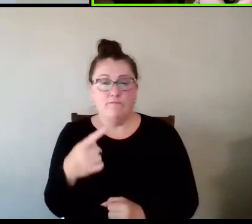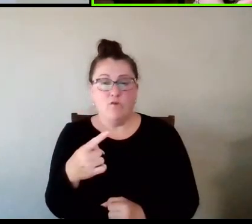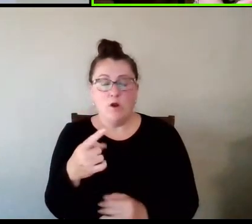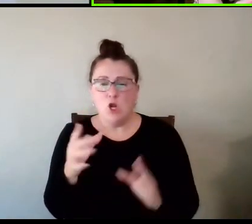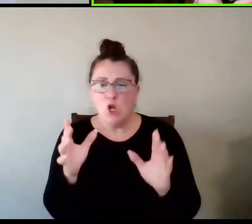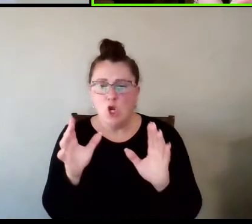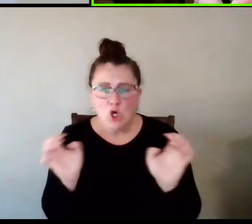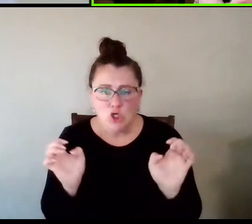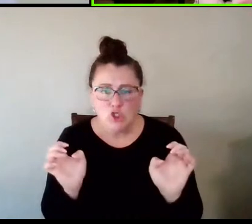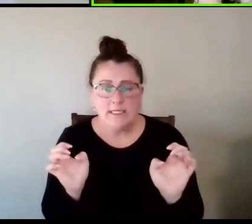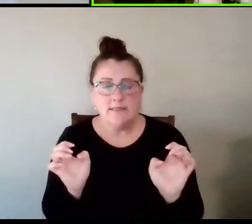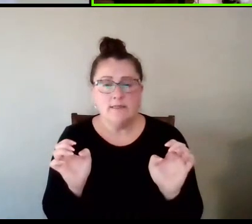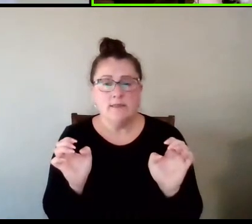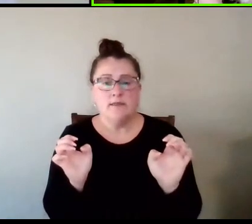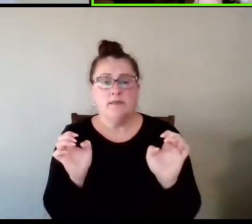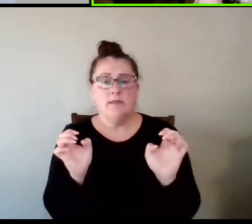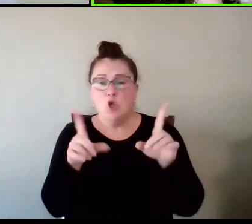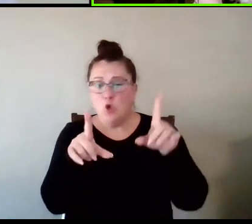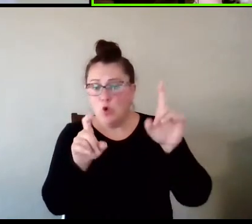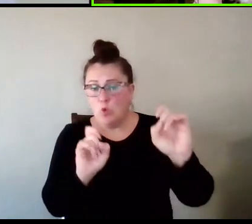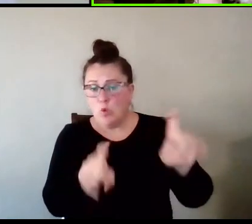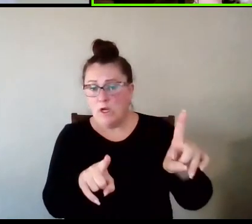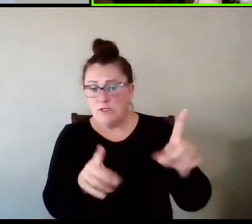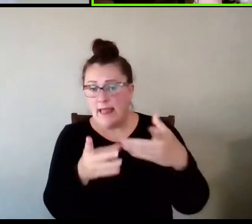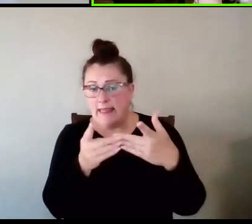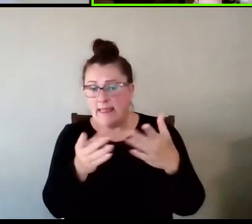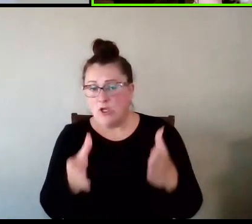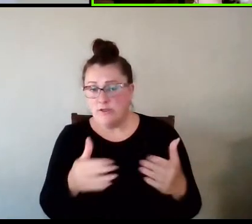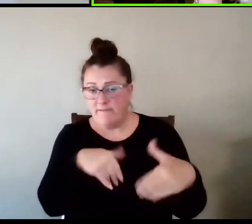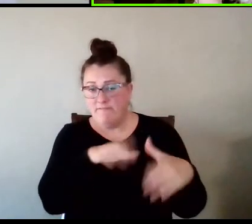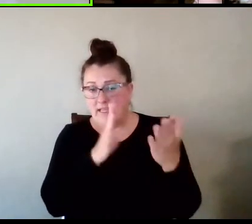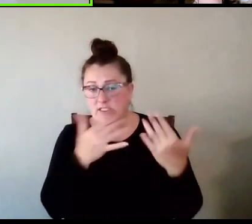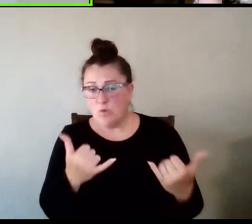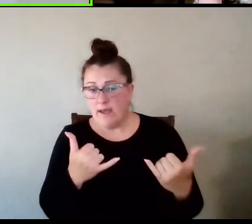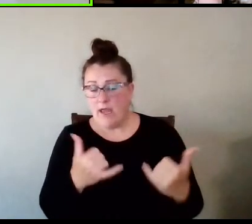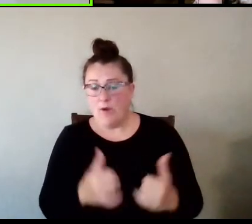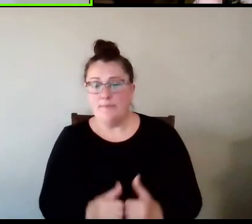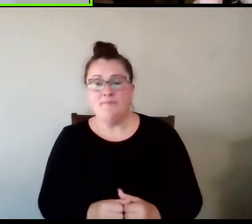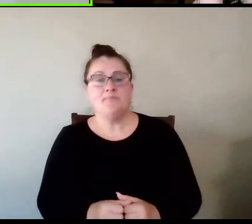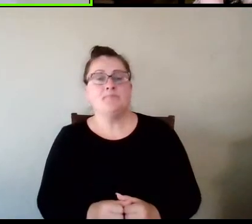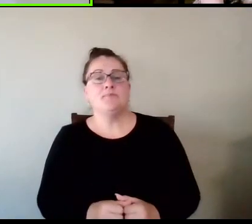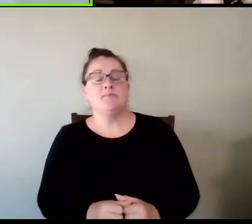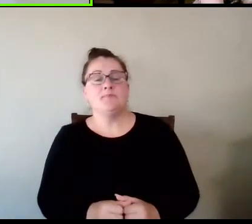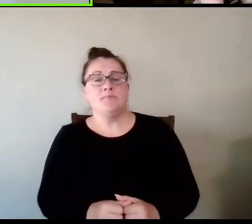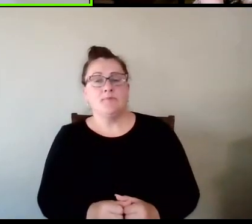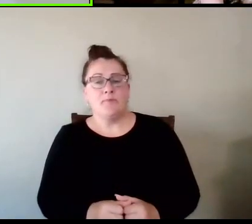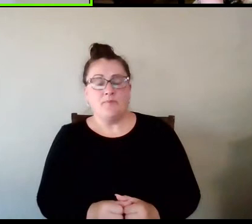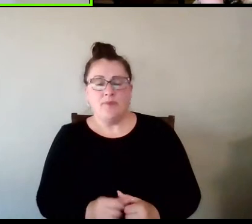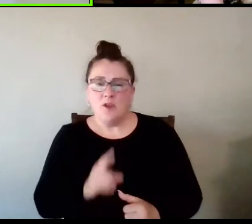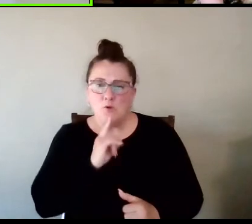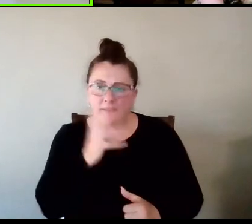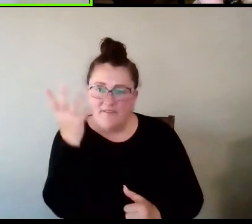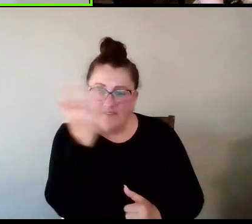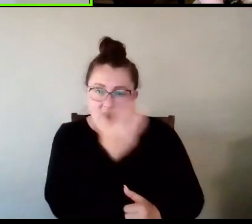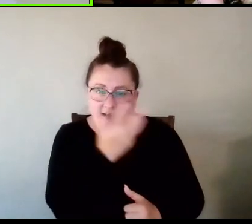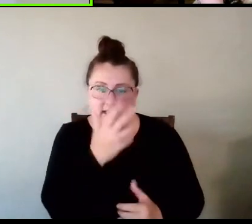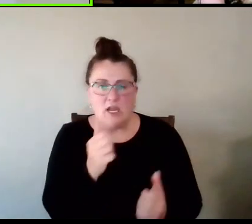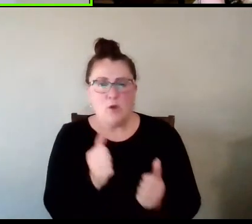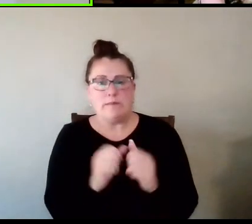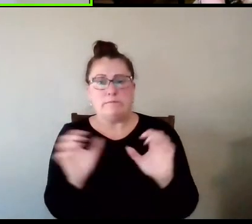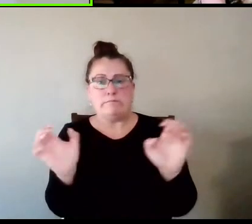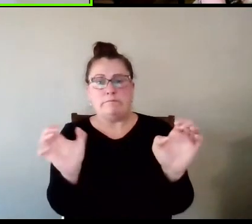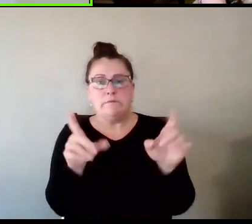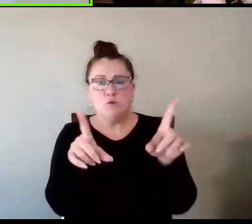urgent questions that leaders are facing? Oh, what's fascinating with the urgent